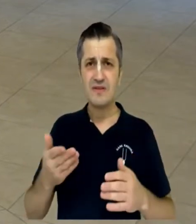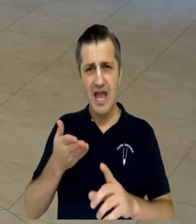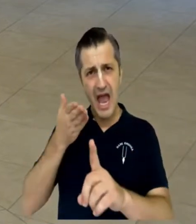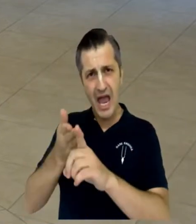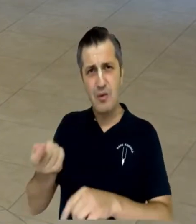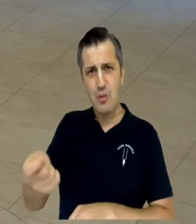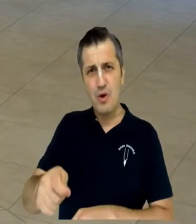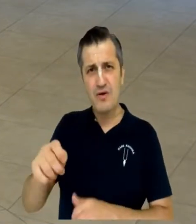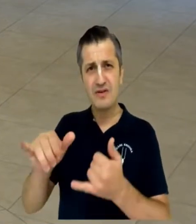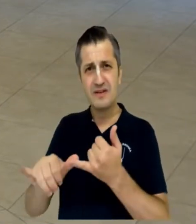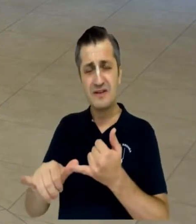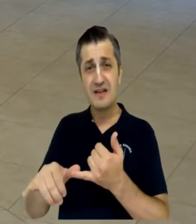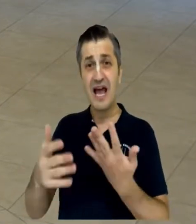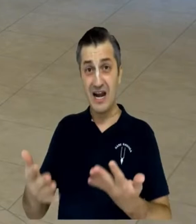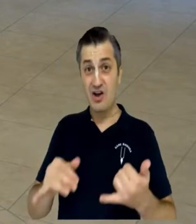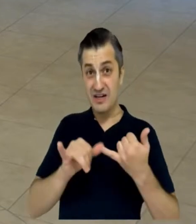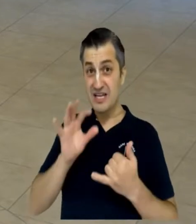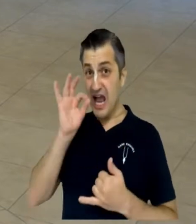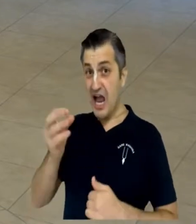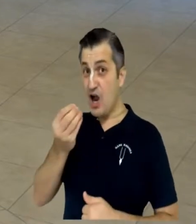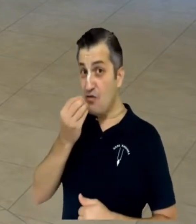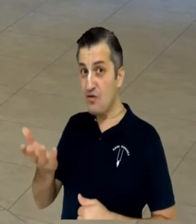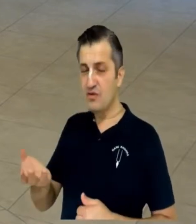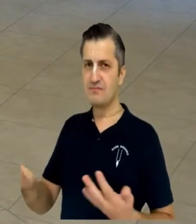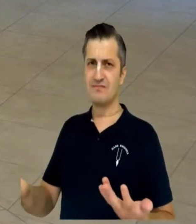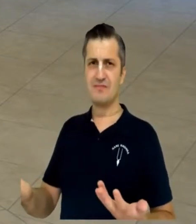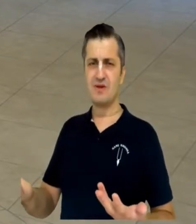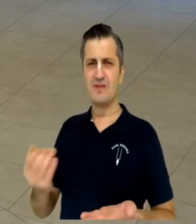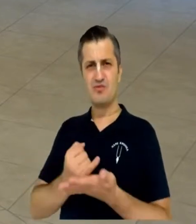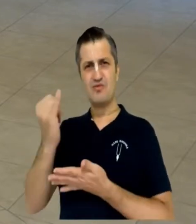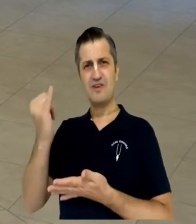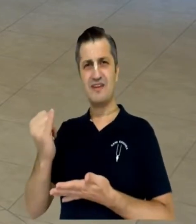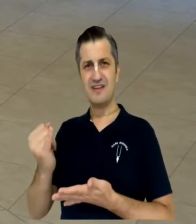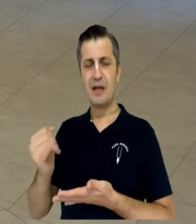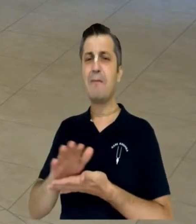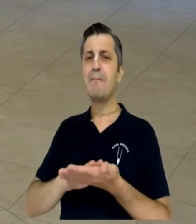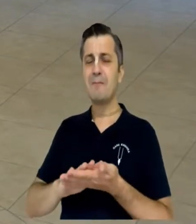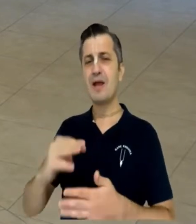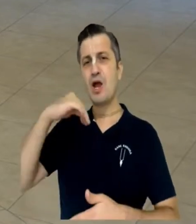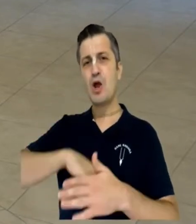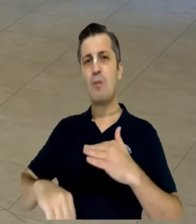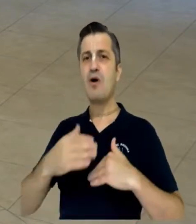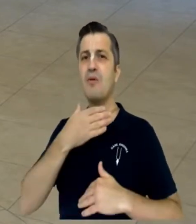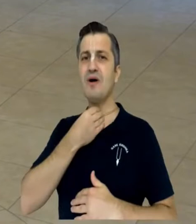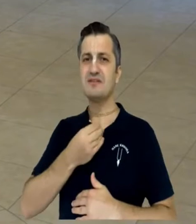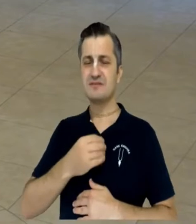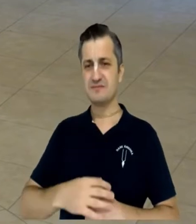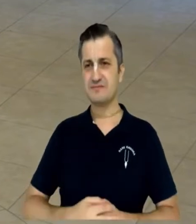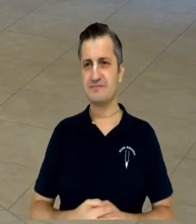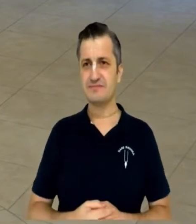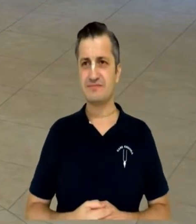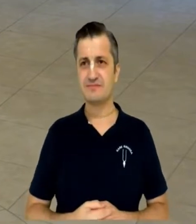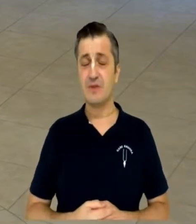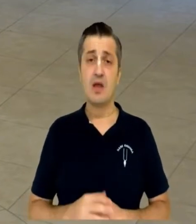Krishna. Maybe they knew, but they didn't want, because they think that Krishna is just a young boy, and he's stealing